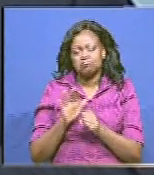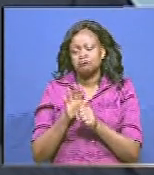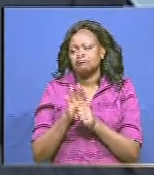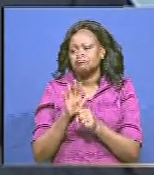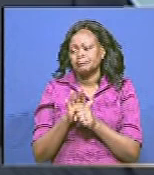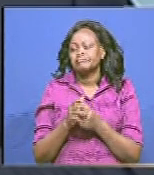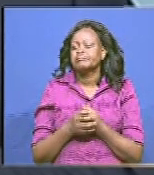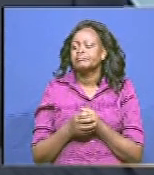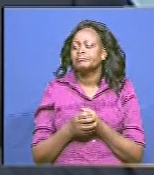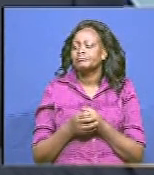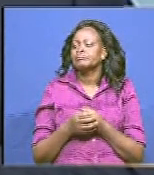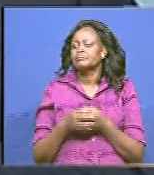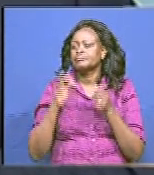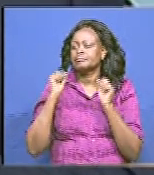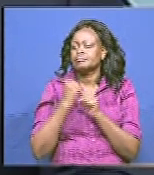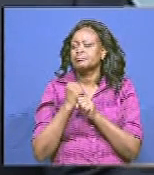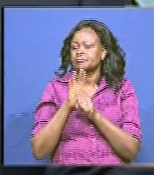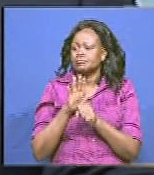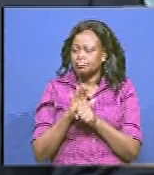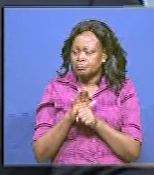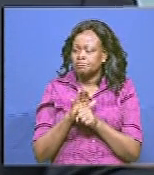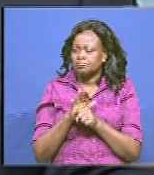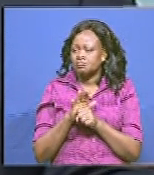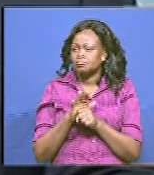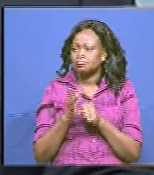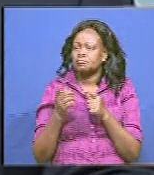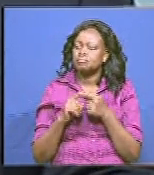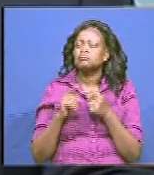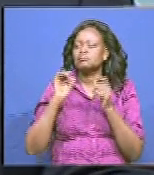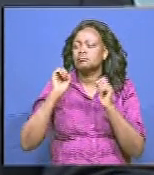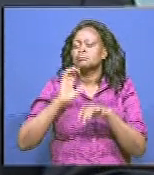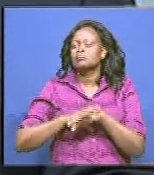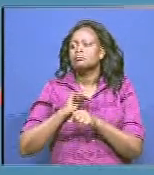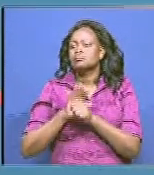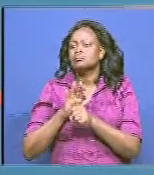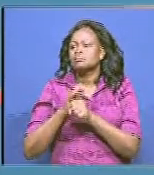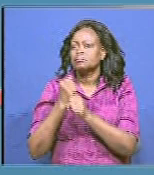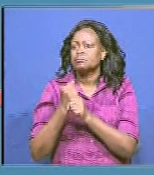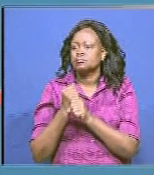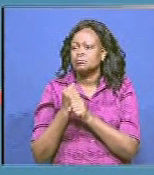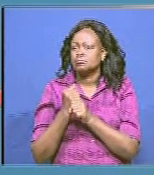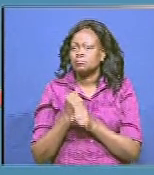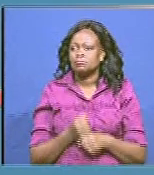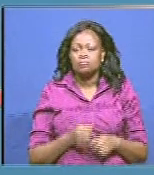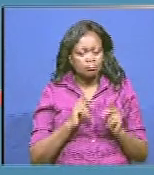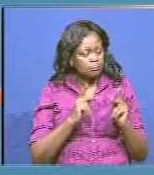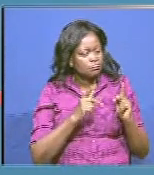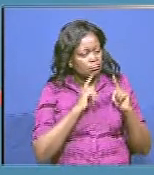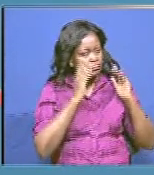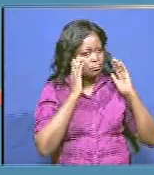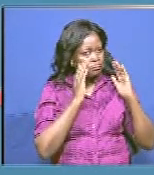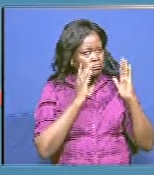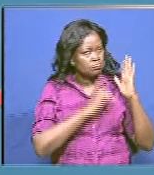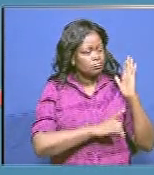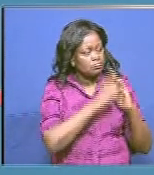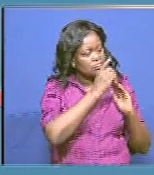potential for that can go into direct and indirect employment. Okay. let's still focus on, you know, development within the county, and I want us